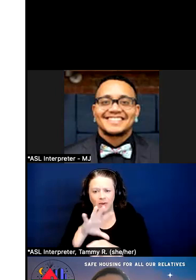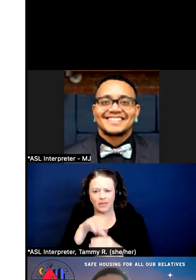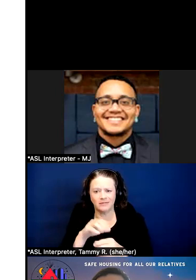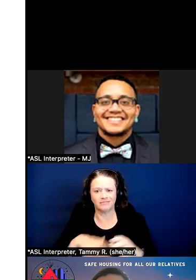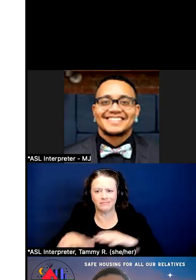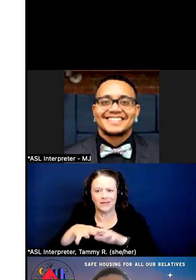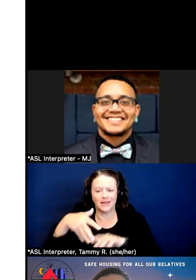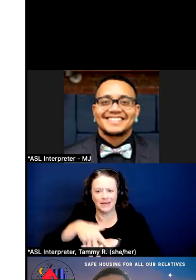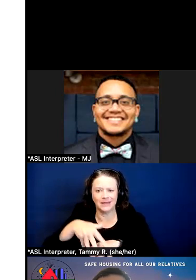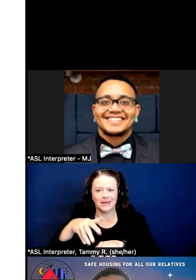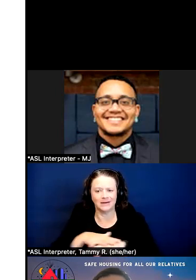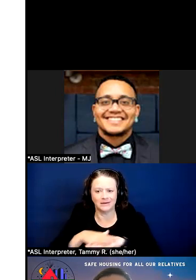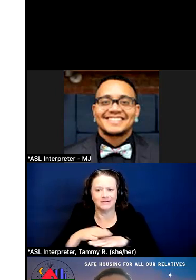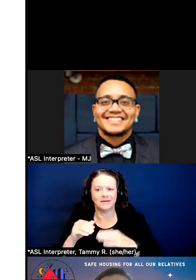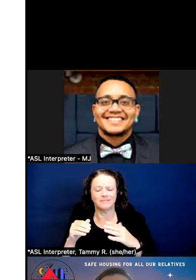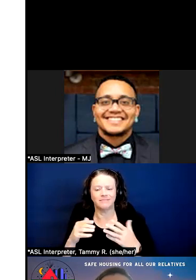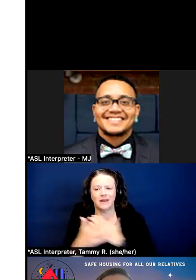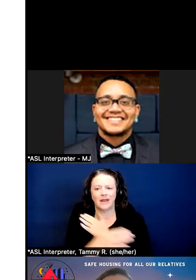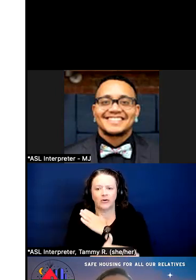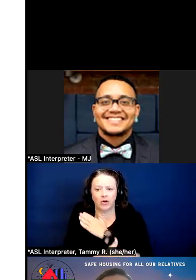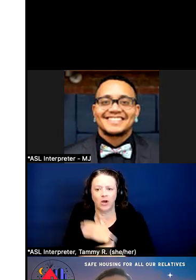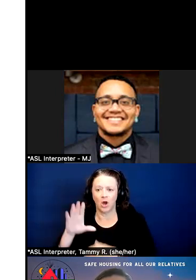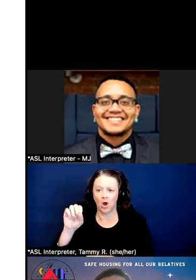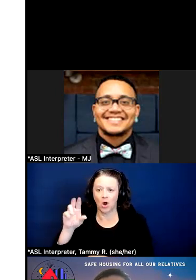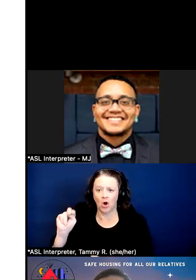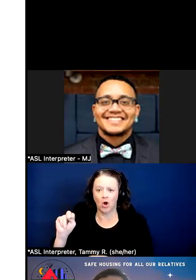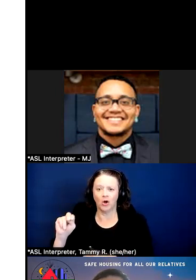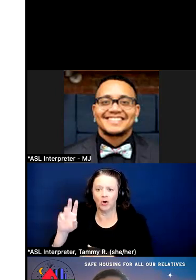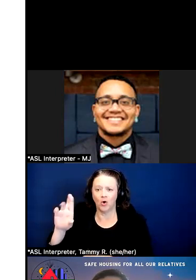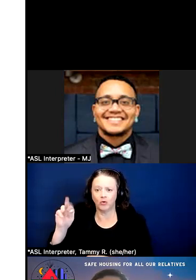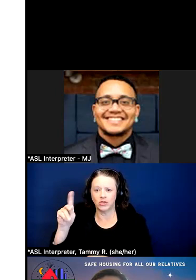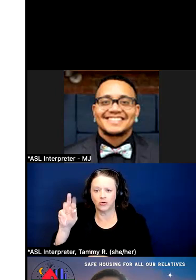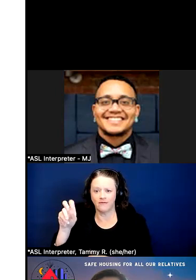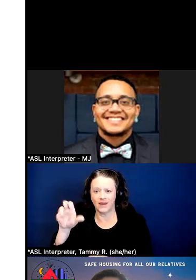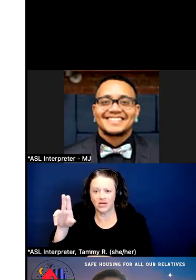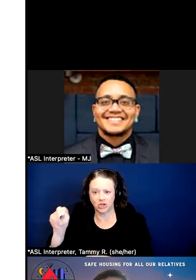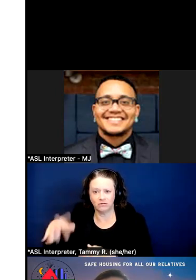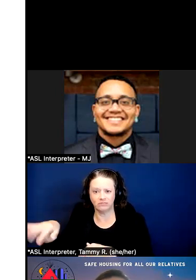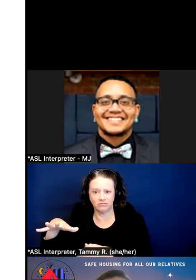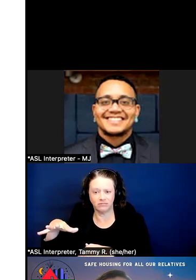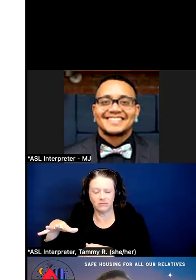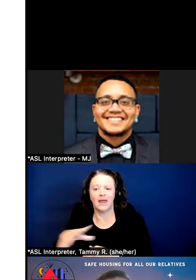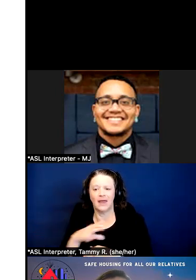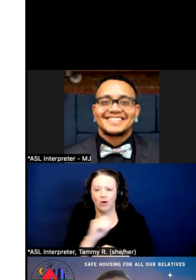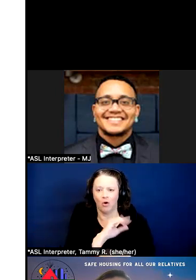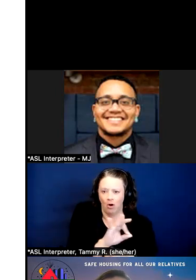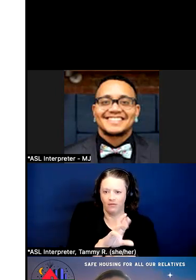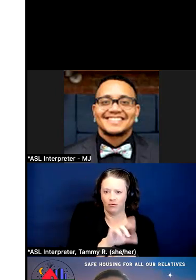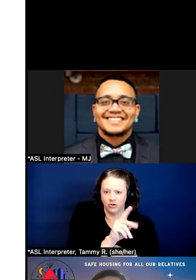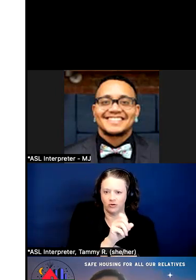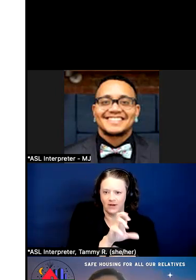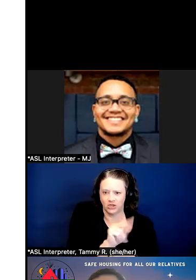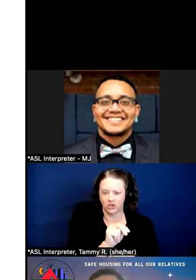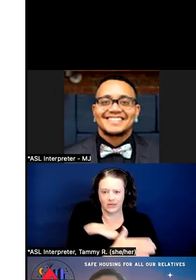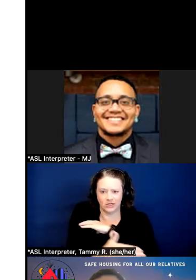for on-reservation and off-reservation housing. There is a general lack of shelter options. One thing that we know is